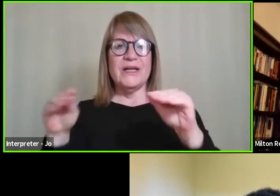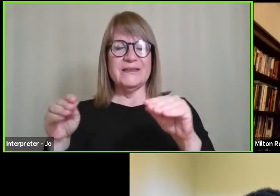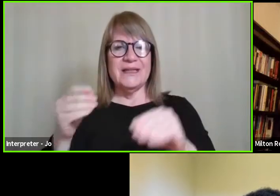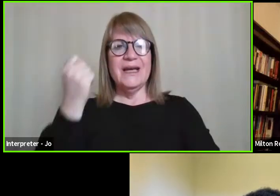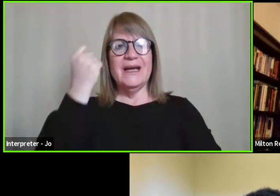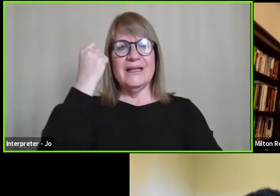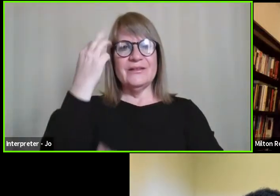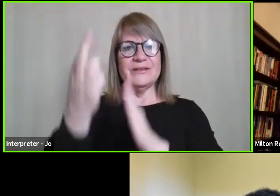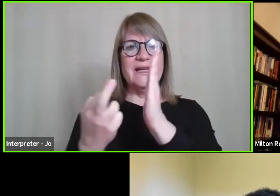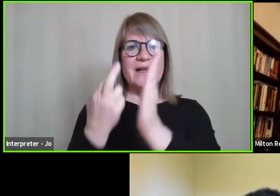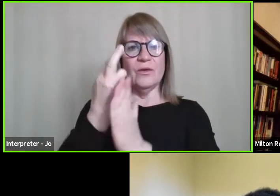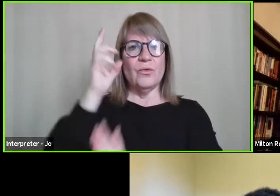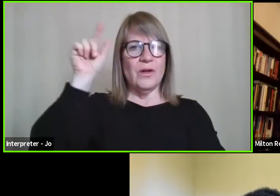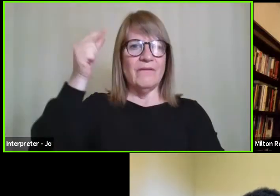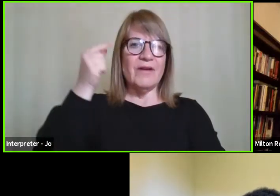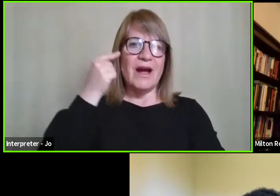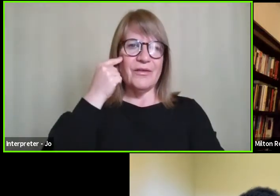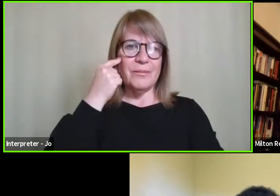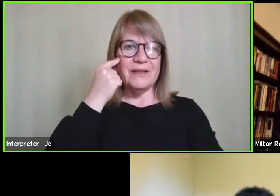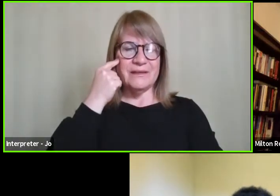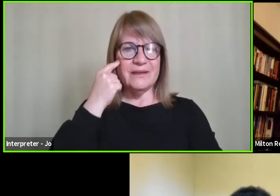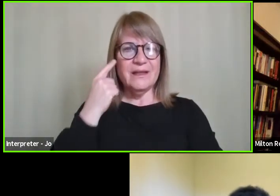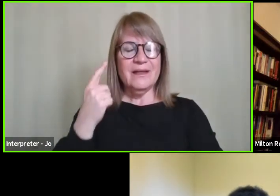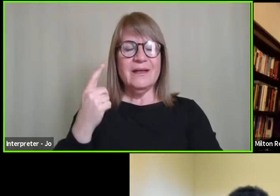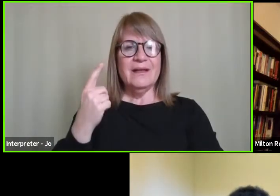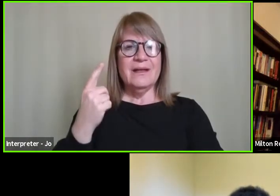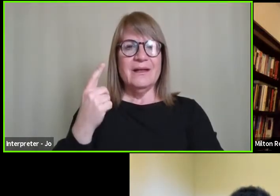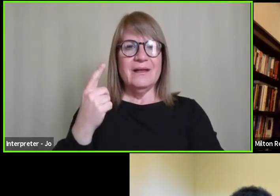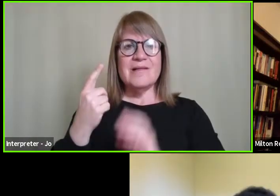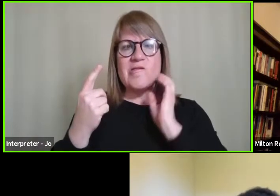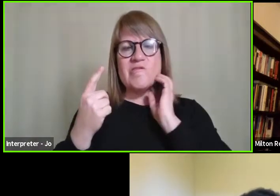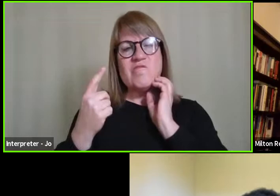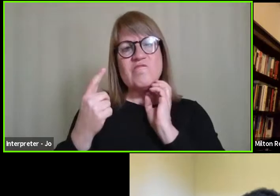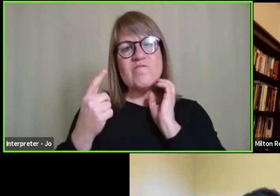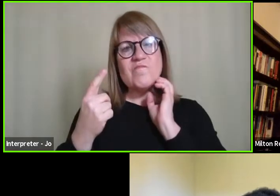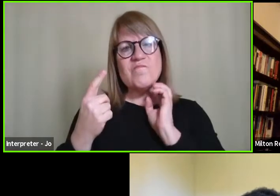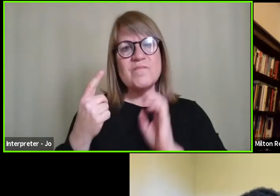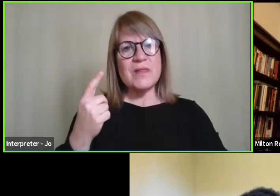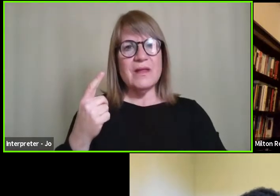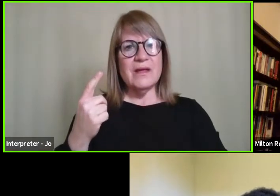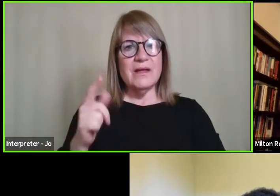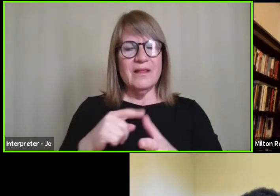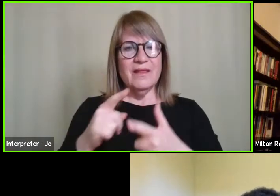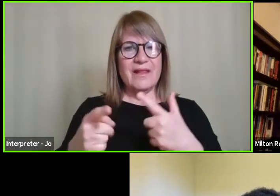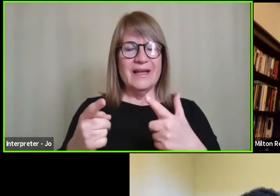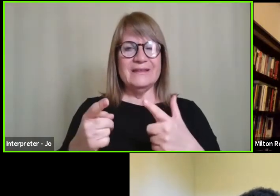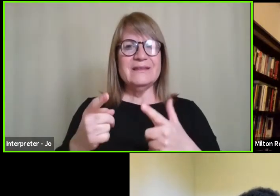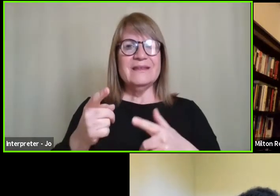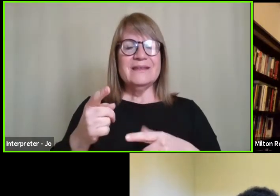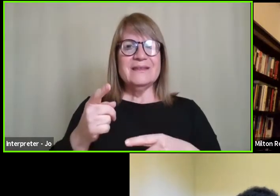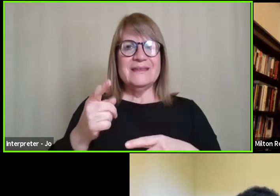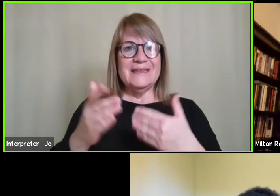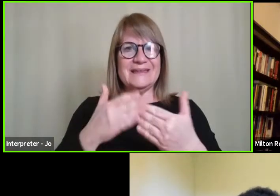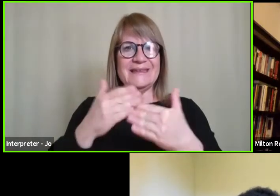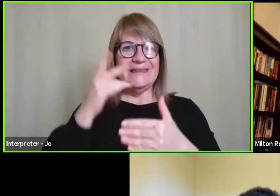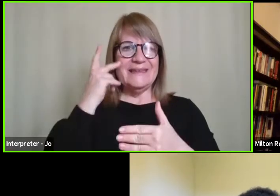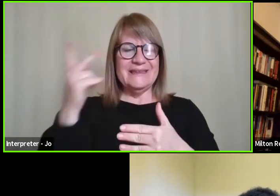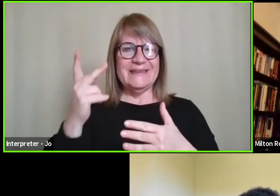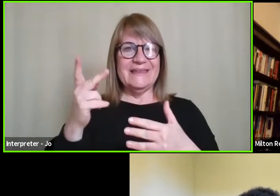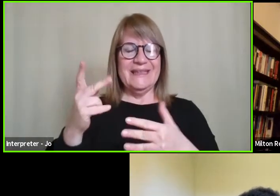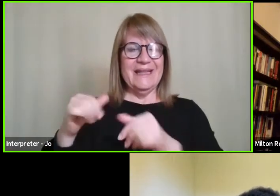of the state as more anterior to that that allows us to understand how the continuity of the of eugenics and undercity's